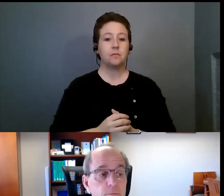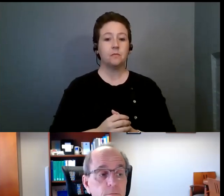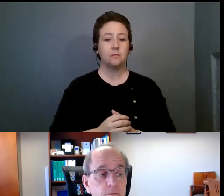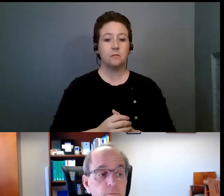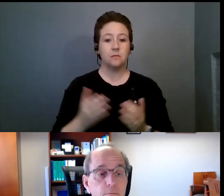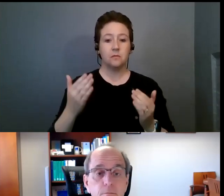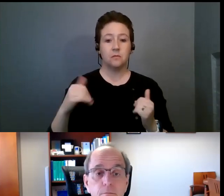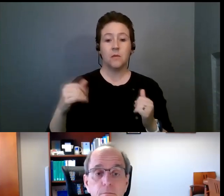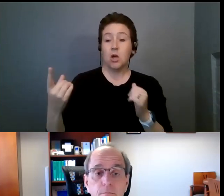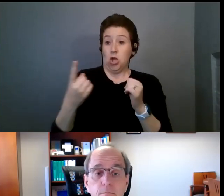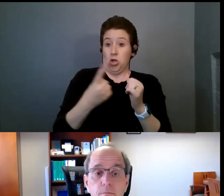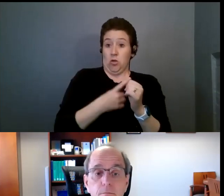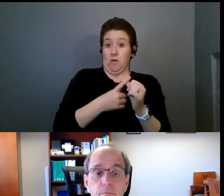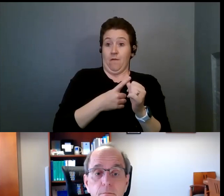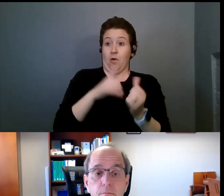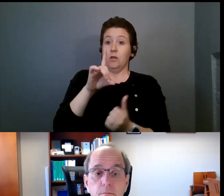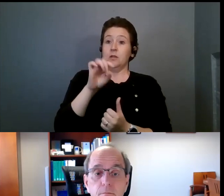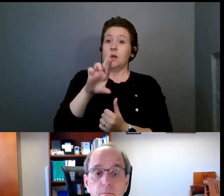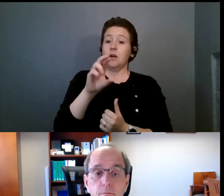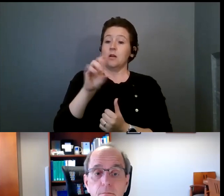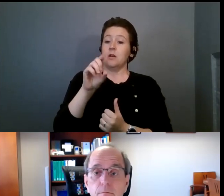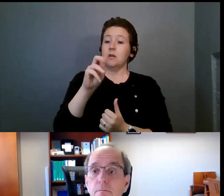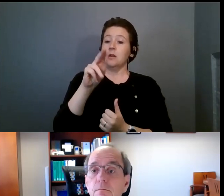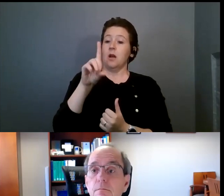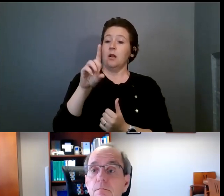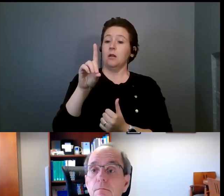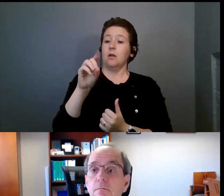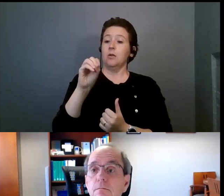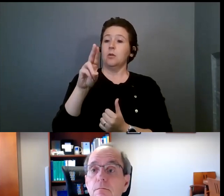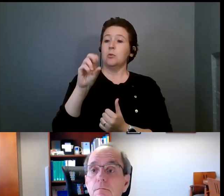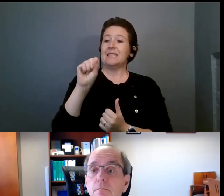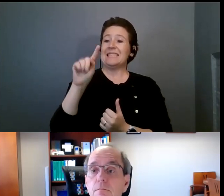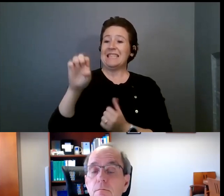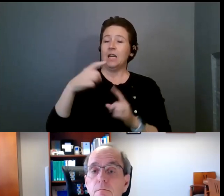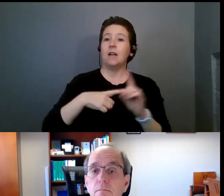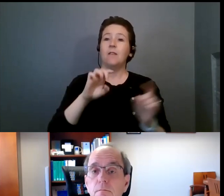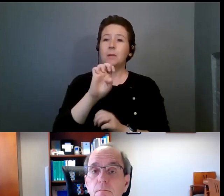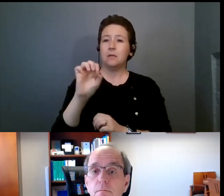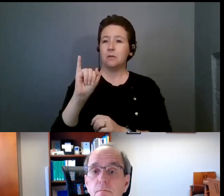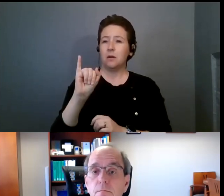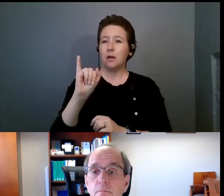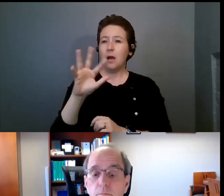First, we'll hear from Dr. Doucette with Eastern Iowa Community Colleges. Please go ahead, Dr. Doucette.